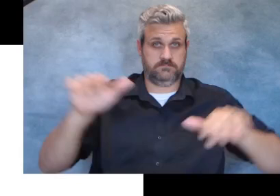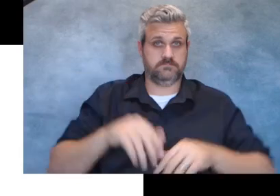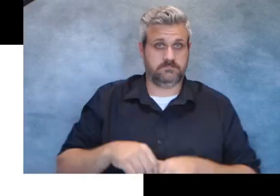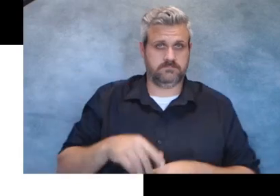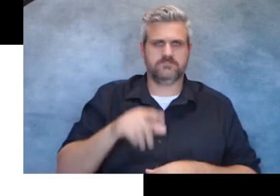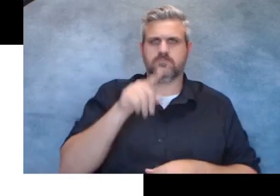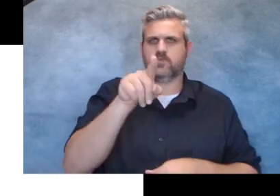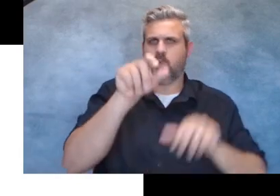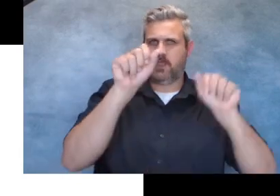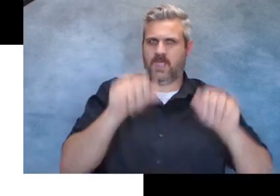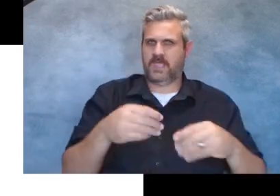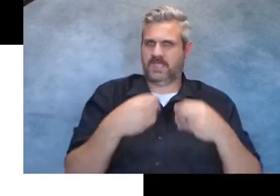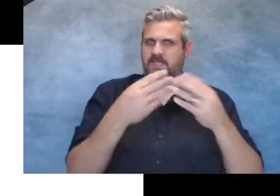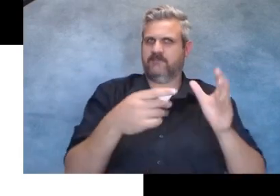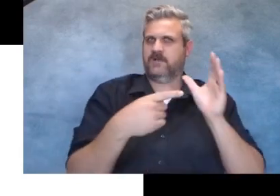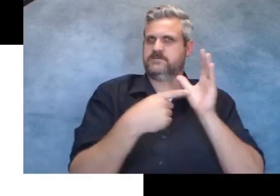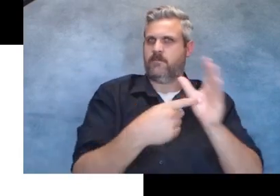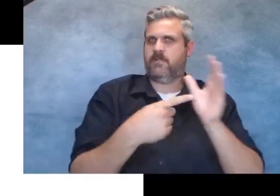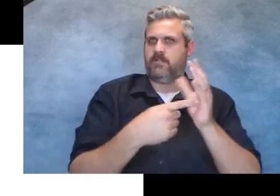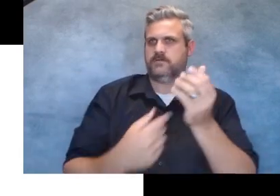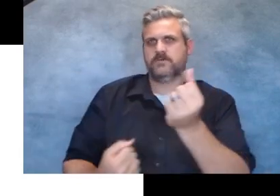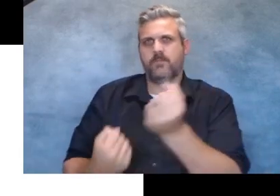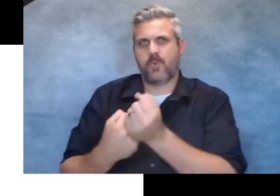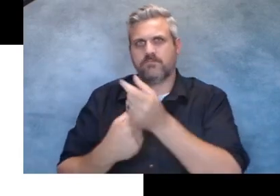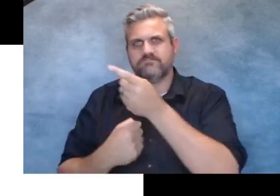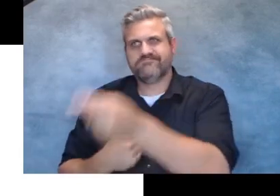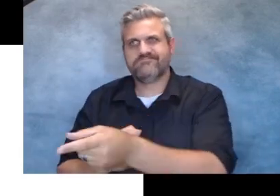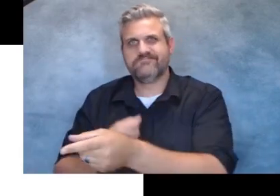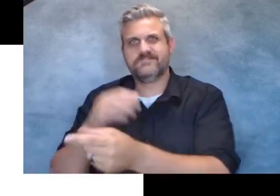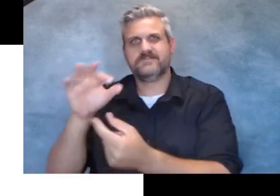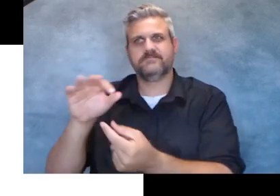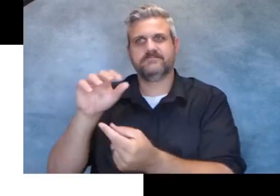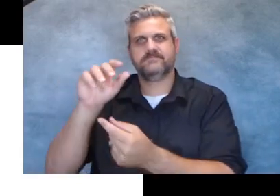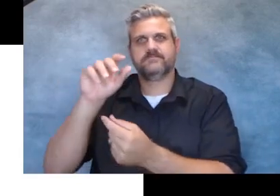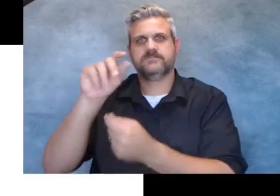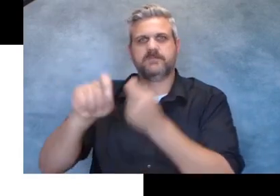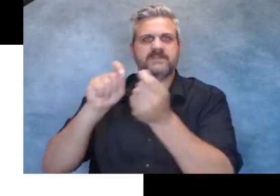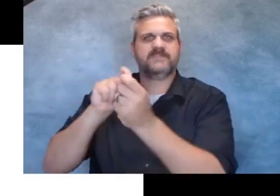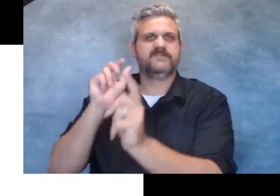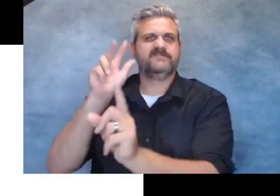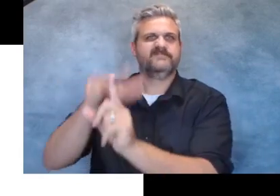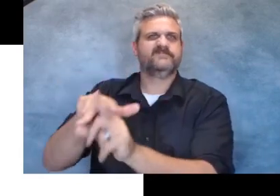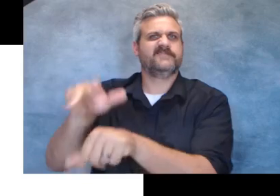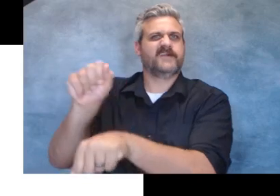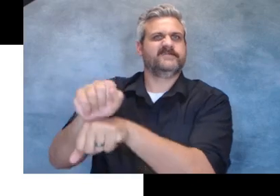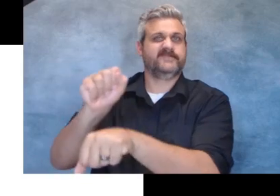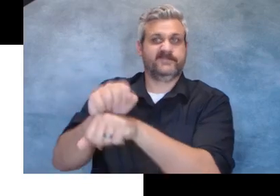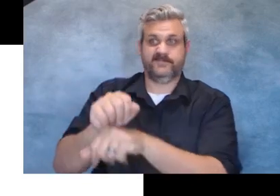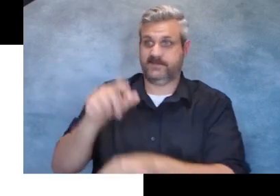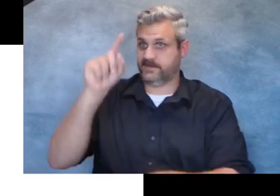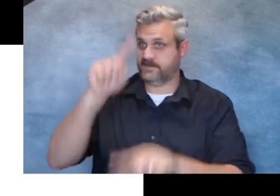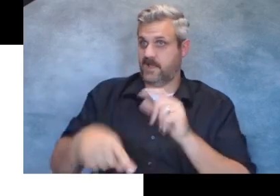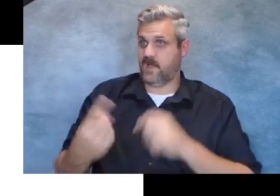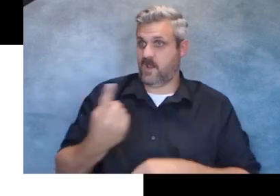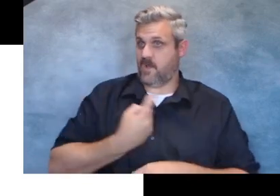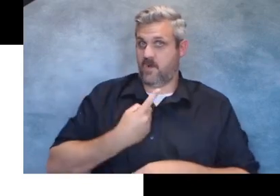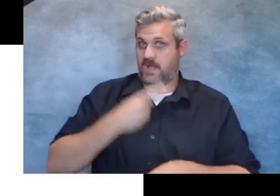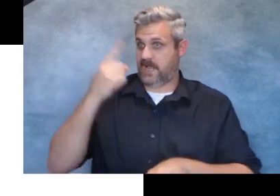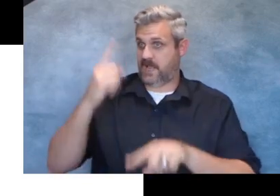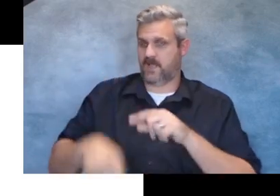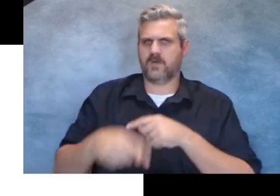you can give them examples of how you support your students on a specific task. What do you do when they can't do it on their own?